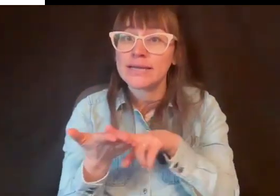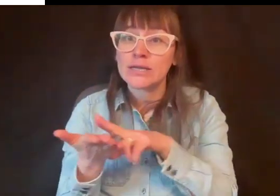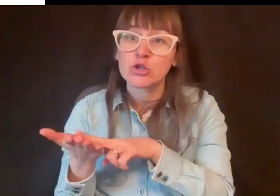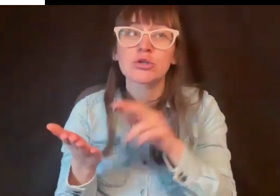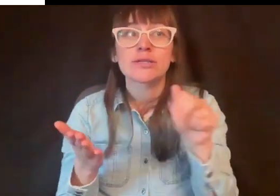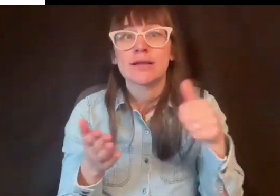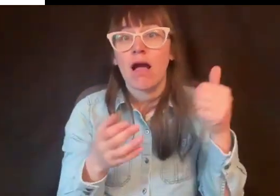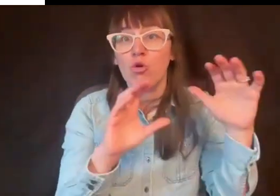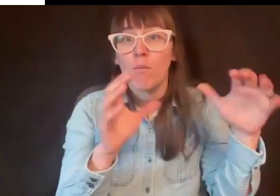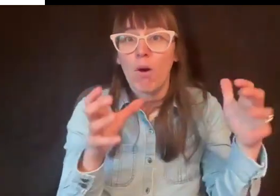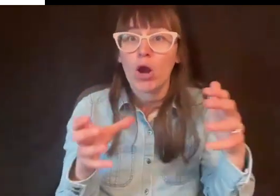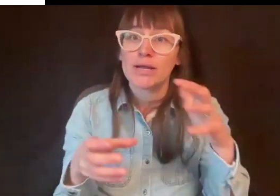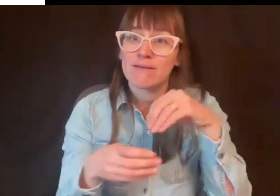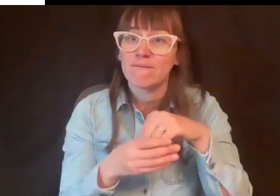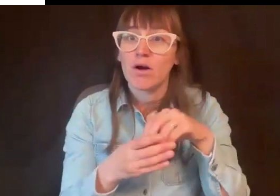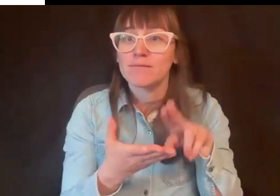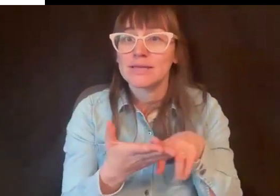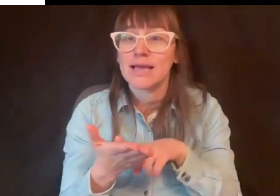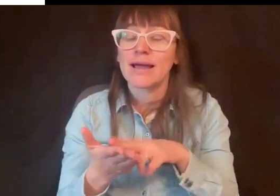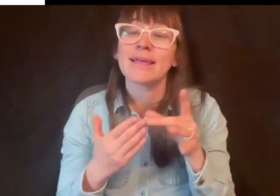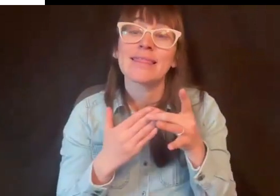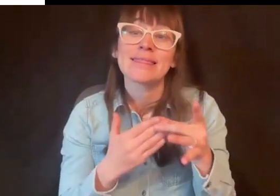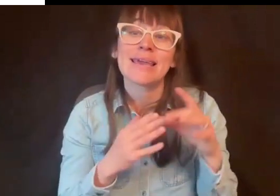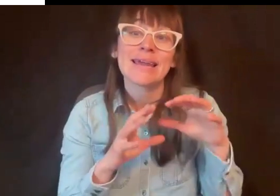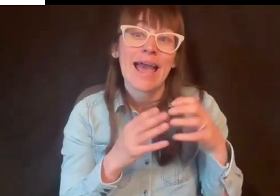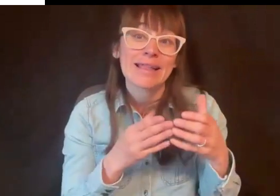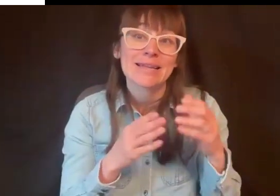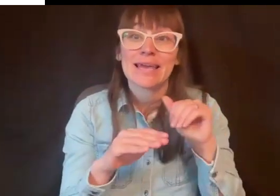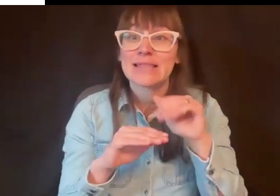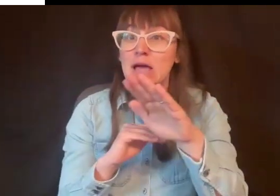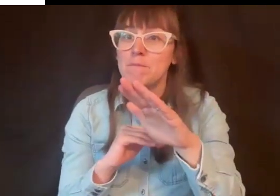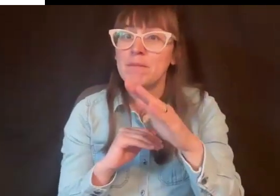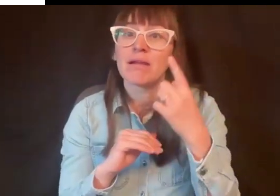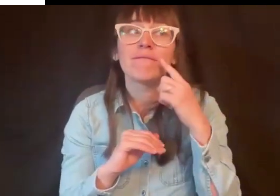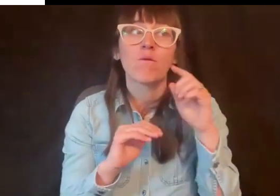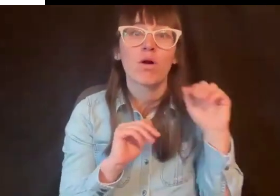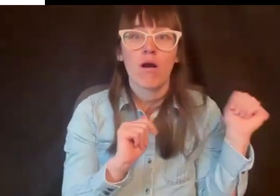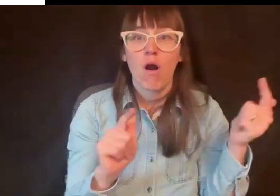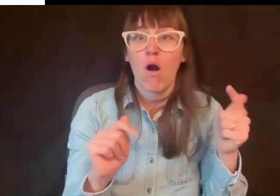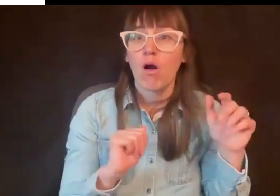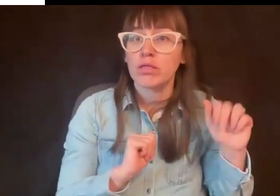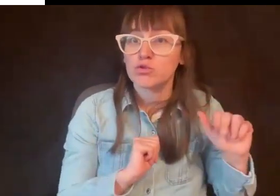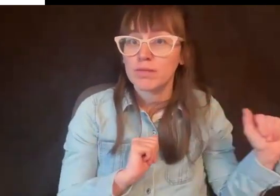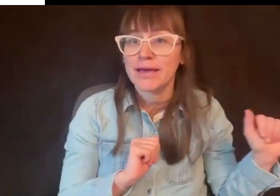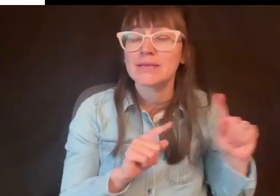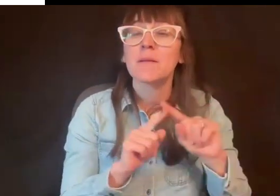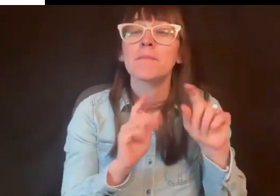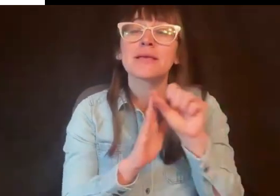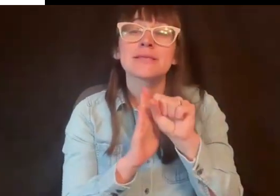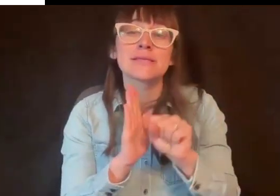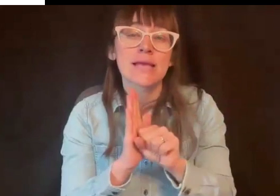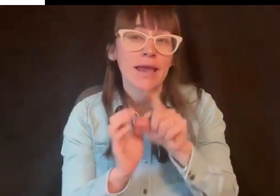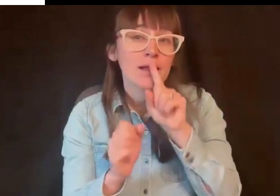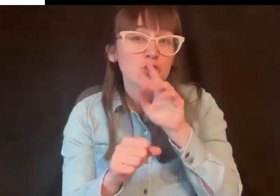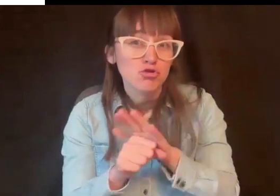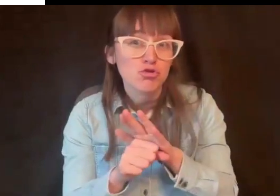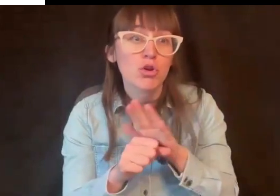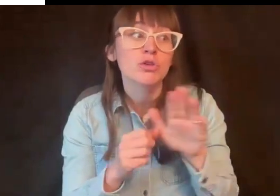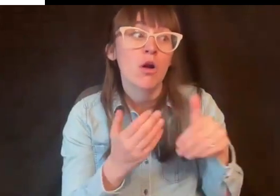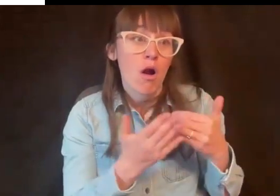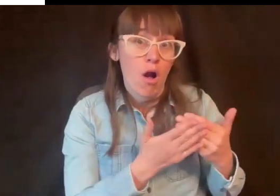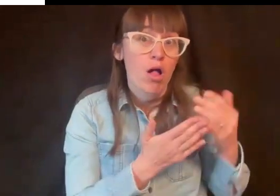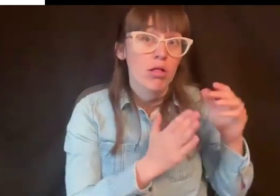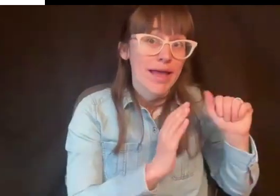well. A lead entity may submit the form on behalf of all AAAs involved, but the state needs to ensure that all other AAAs have